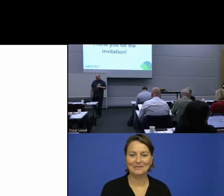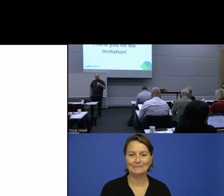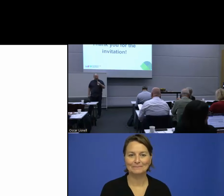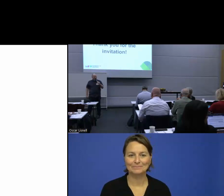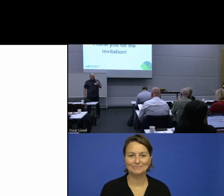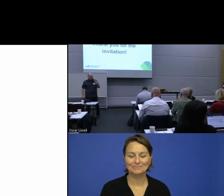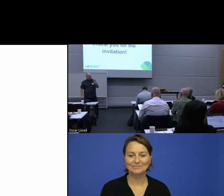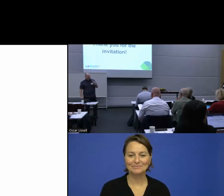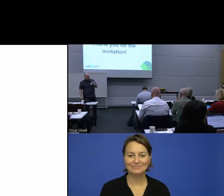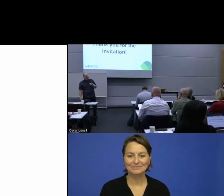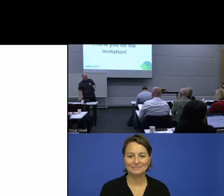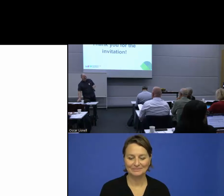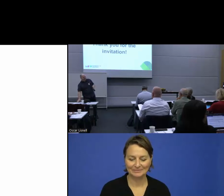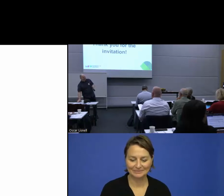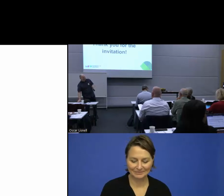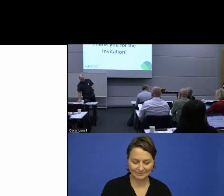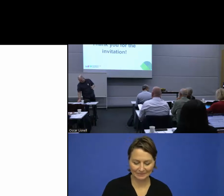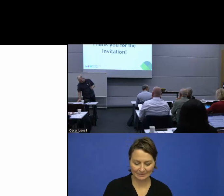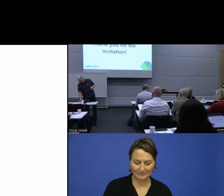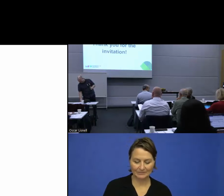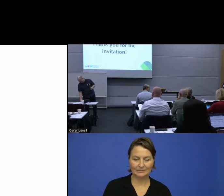yeah, no one wants to see that.